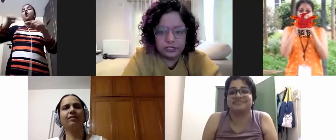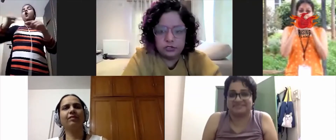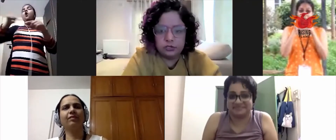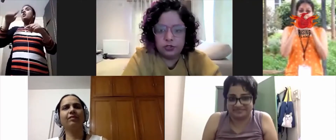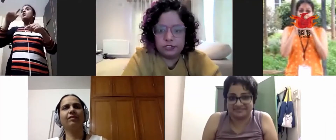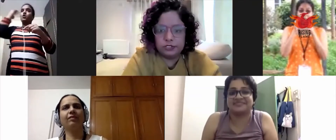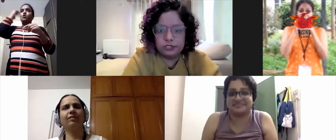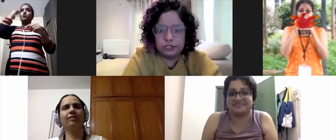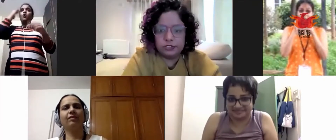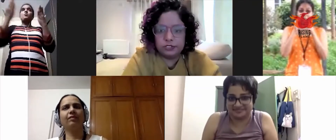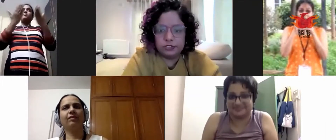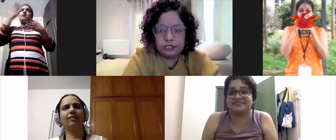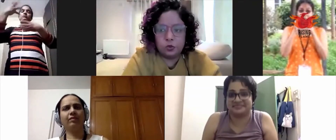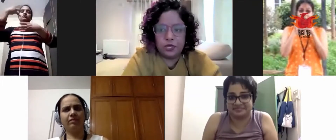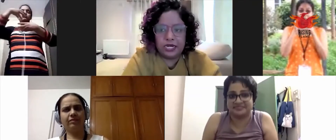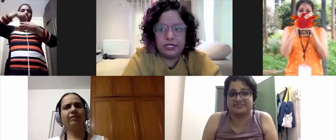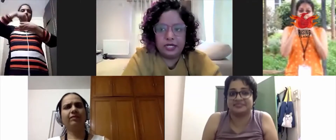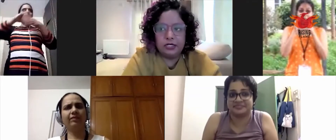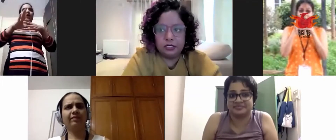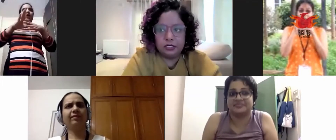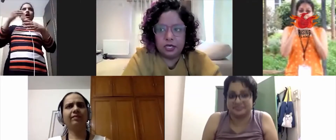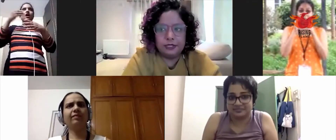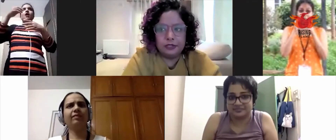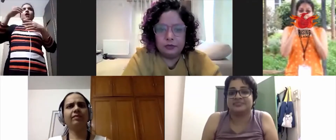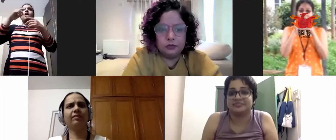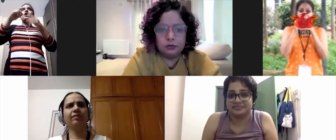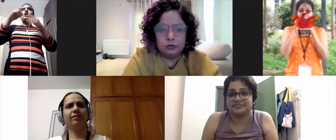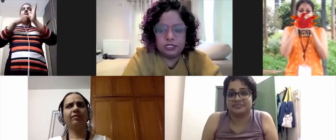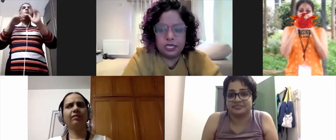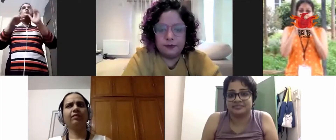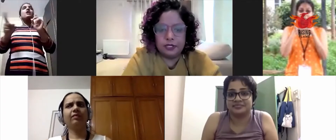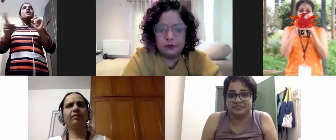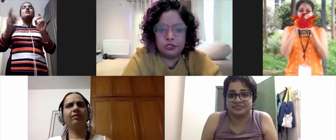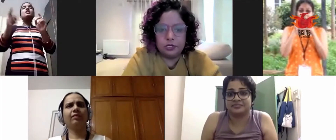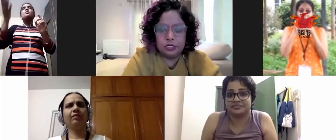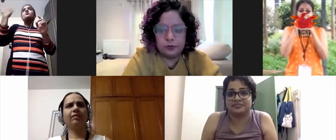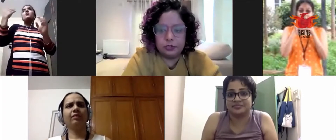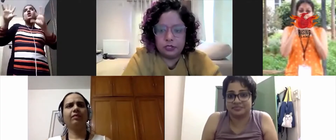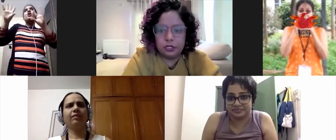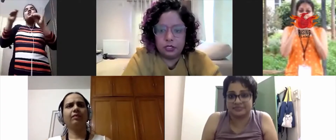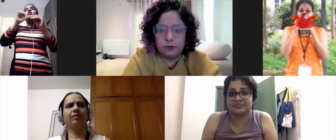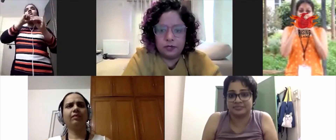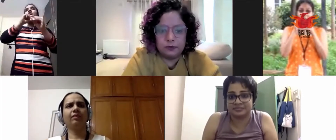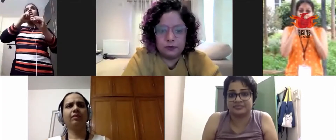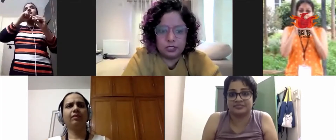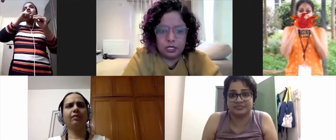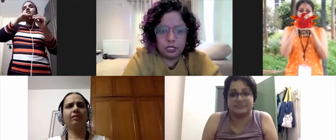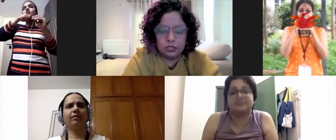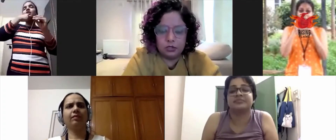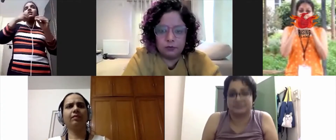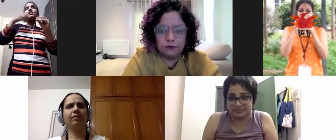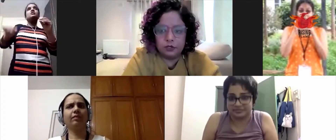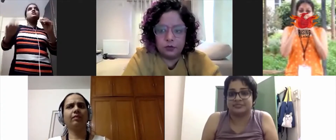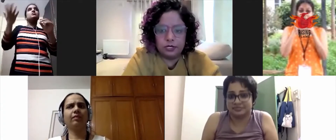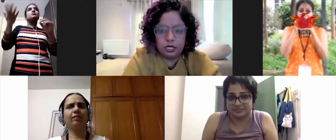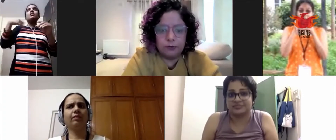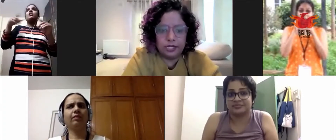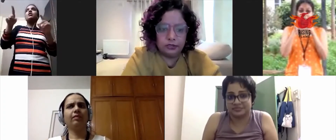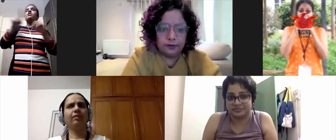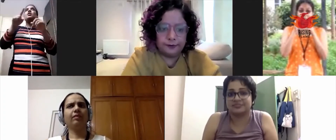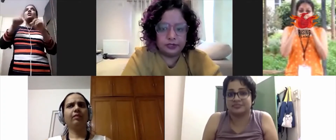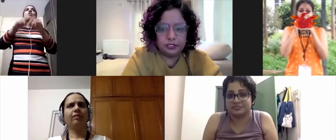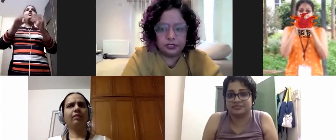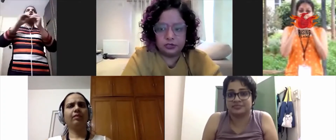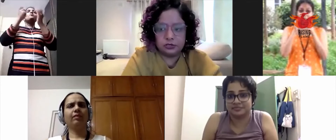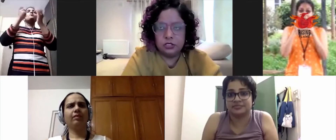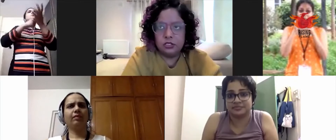I didn't know it was masking. So where did I learn? I mean, us time pe there was no atypical or my name is Khan or Barfi, no matter how bad